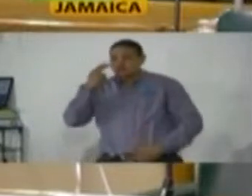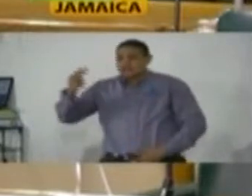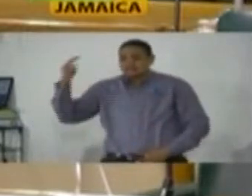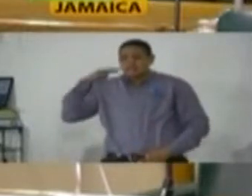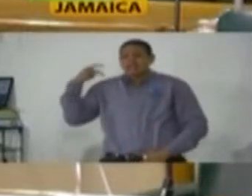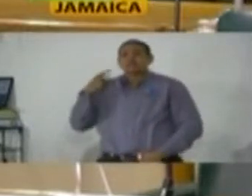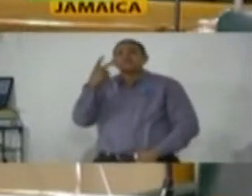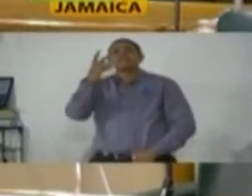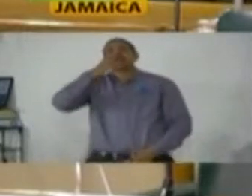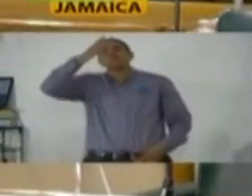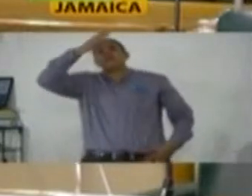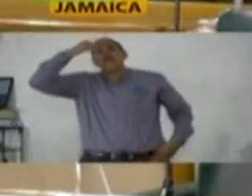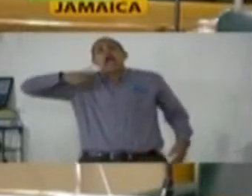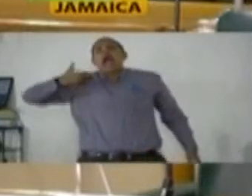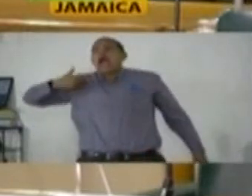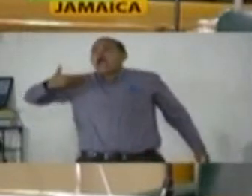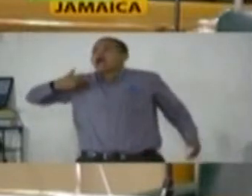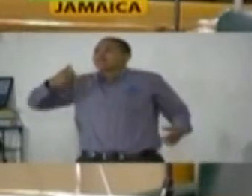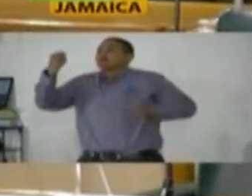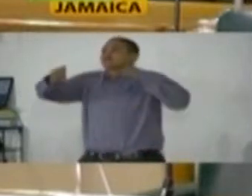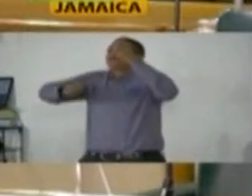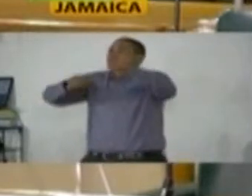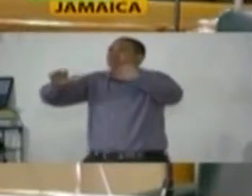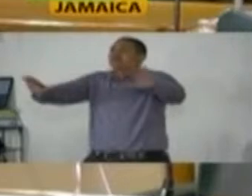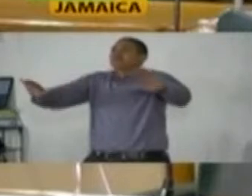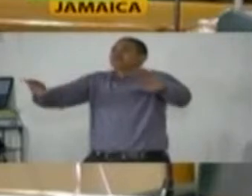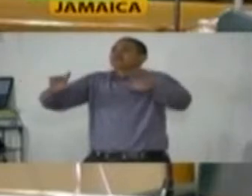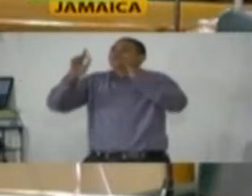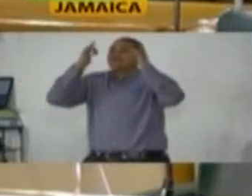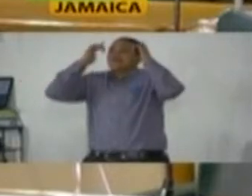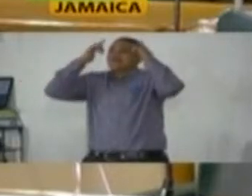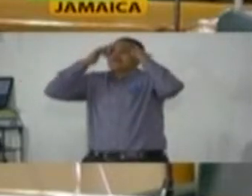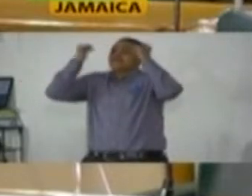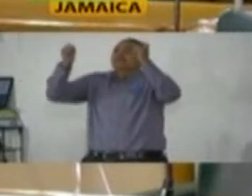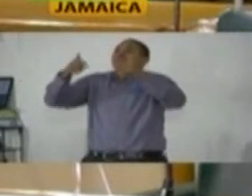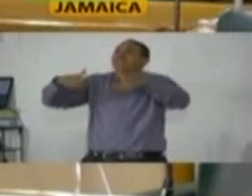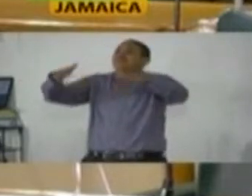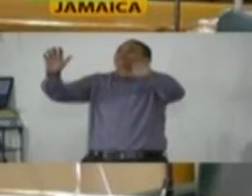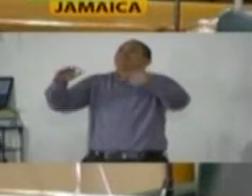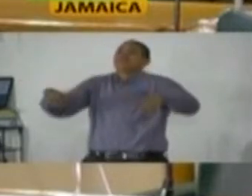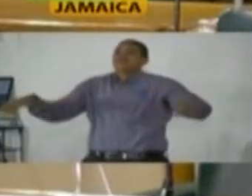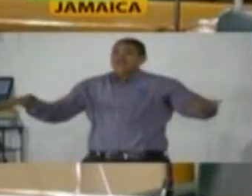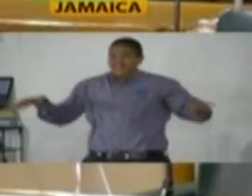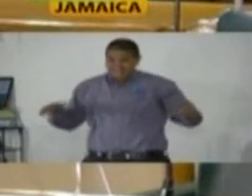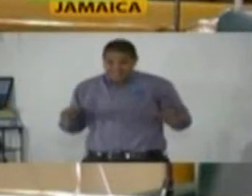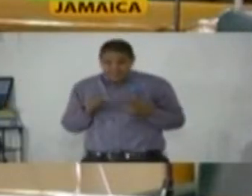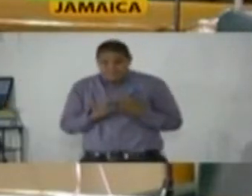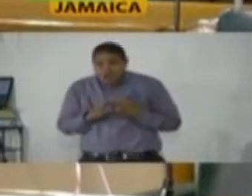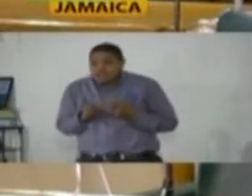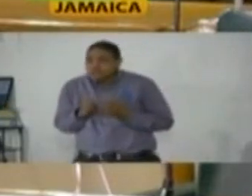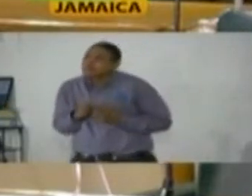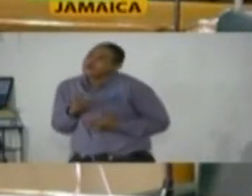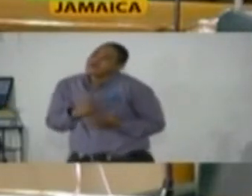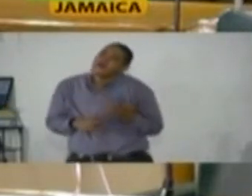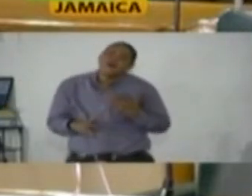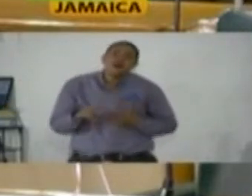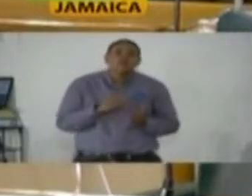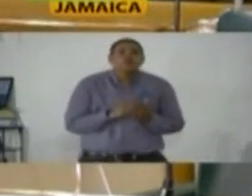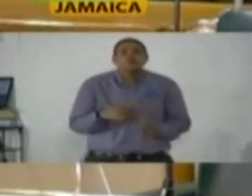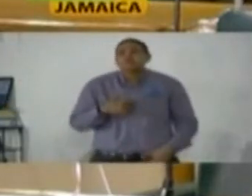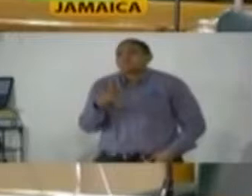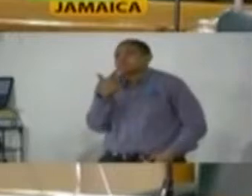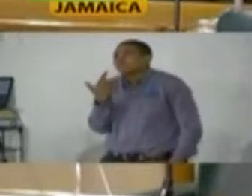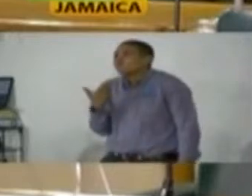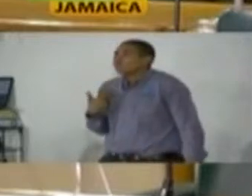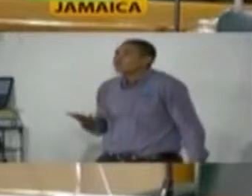Parents are happy as well. Many friendships have been rekindled all across our schools as students see their friends again, something